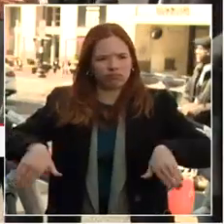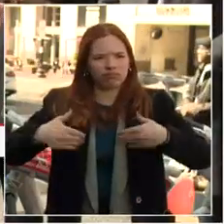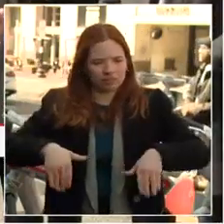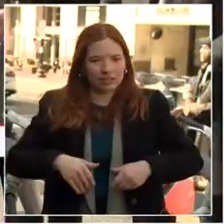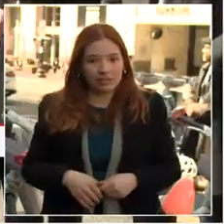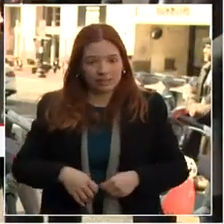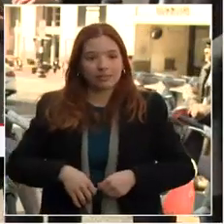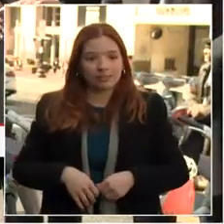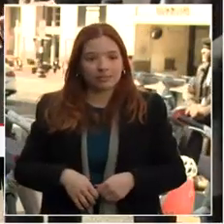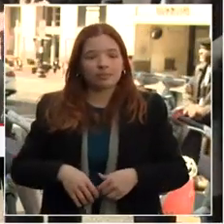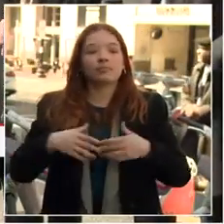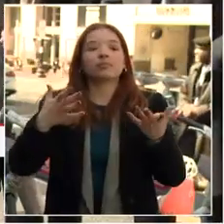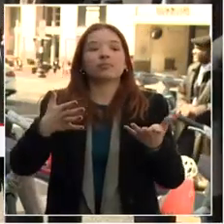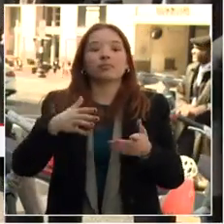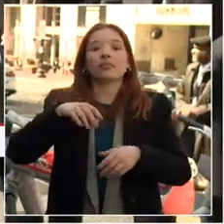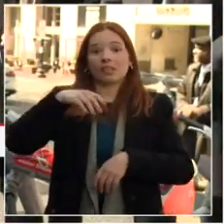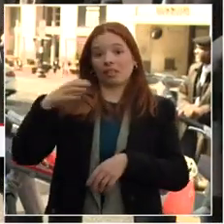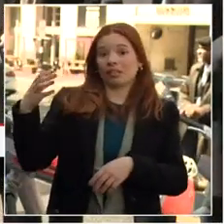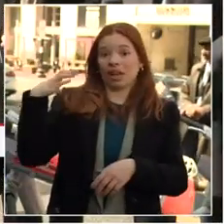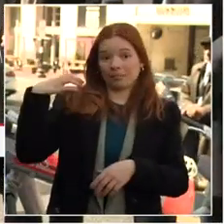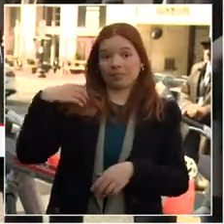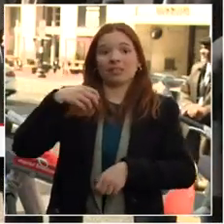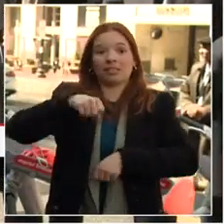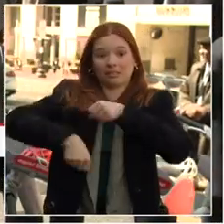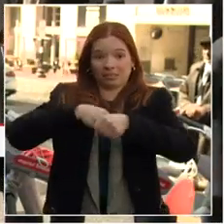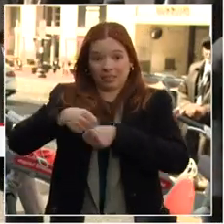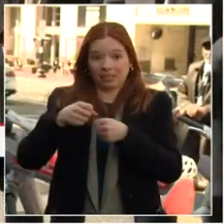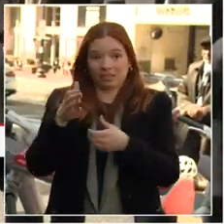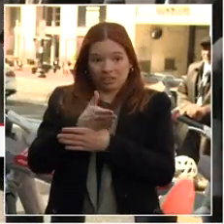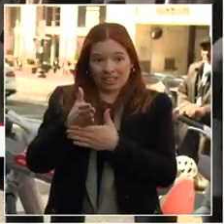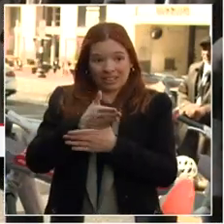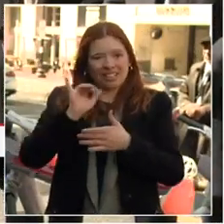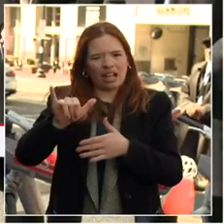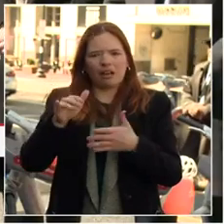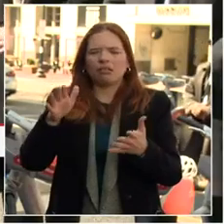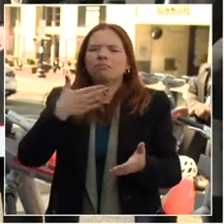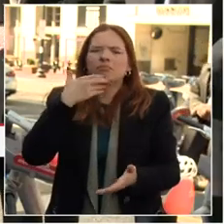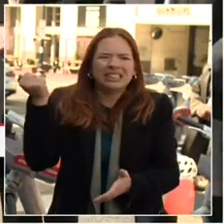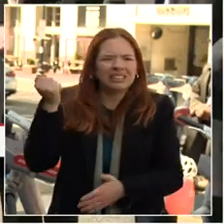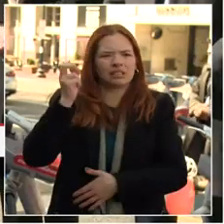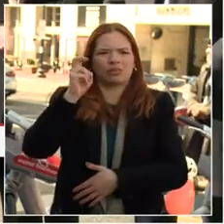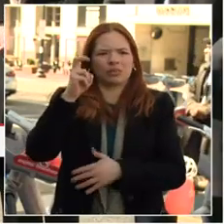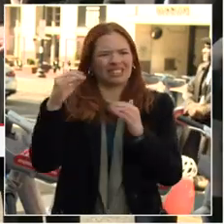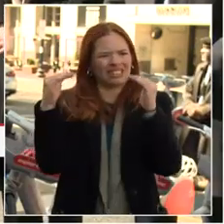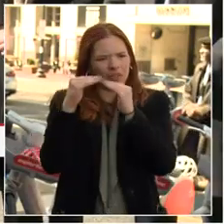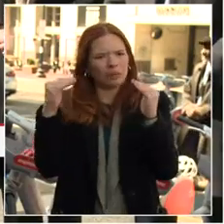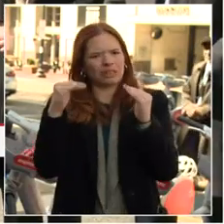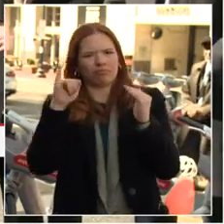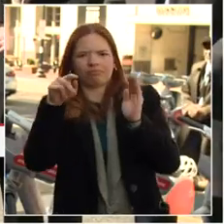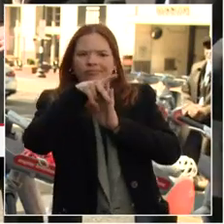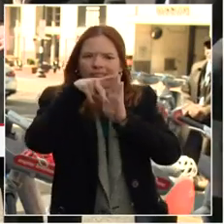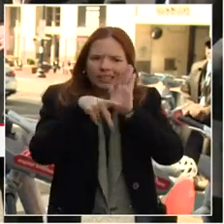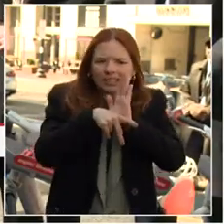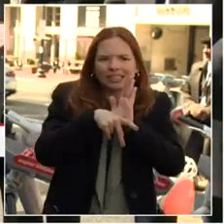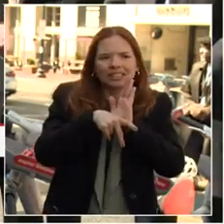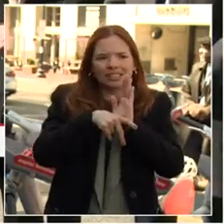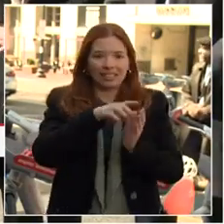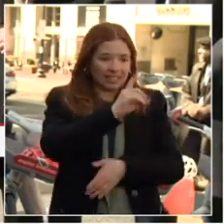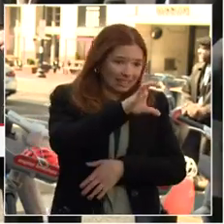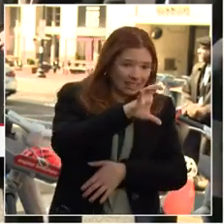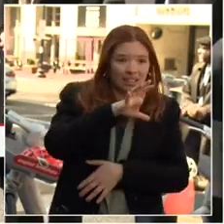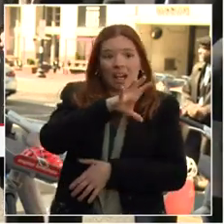Capital Bike Share is really one of our best transportation equity policies in not just DC, but in the whole region. There's more